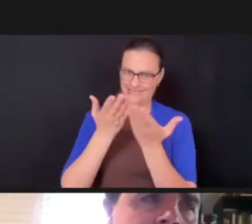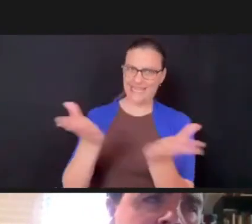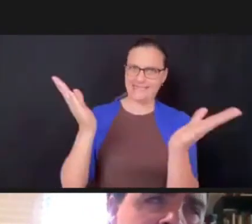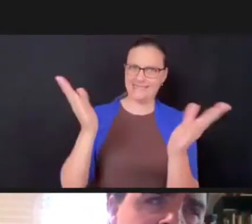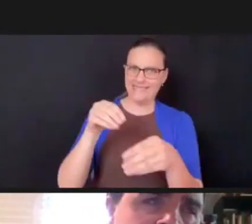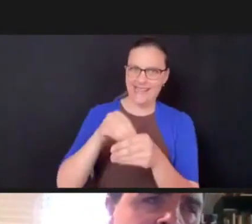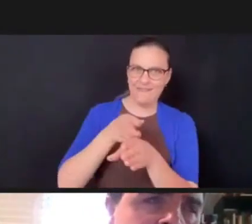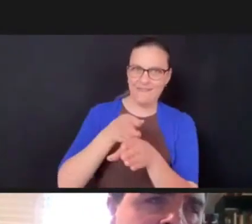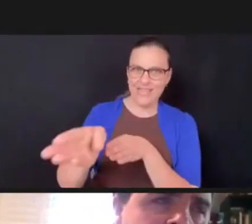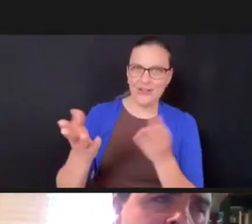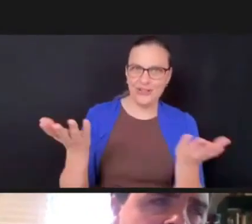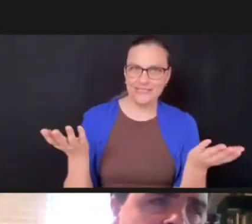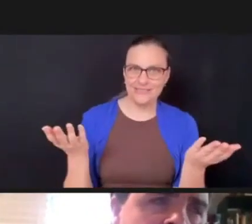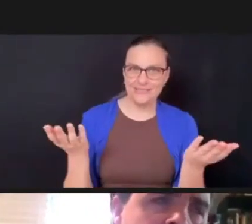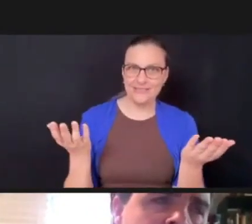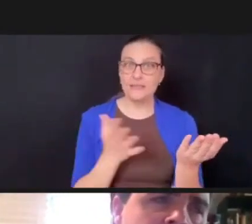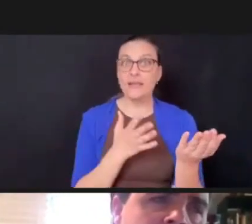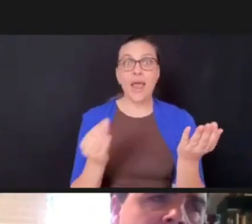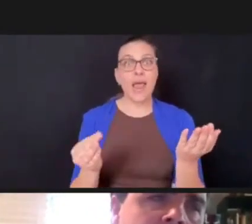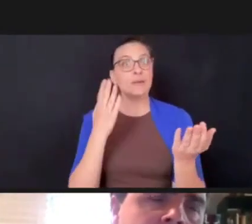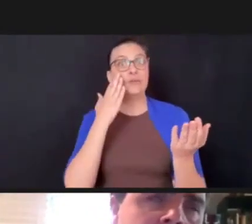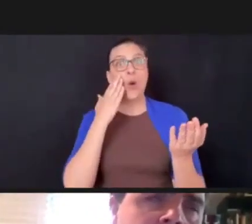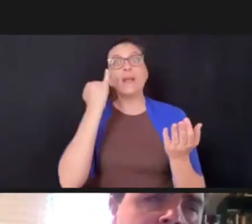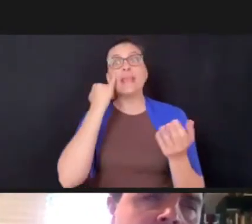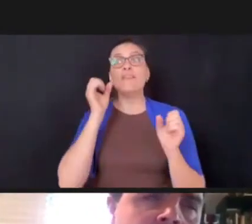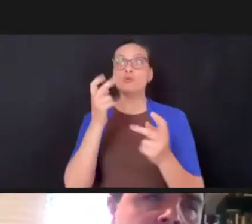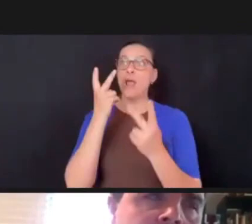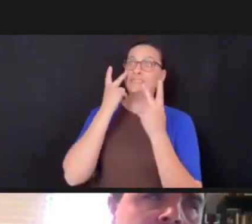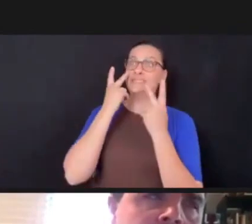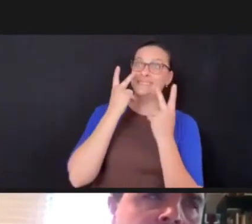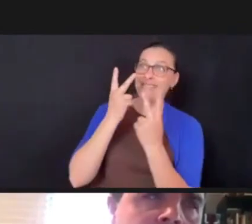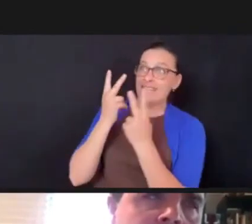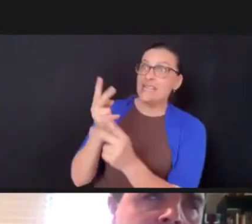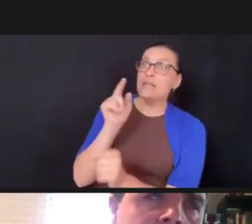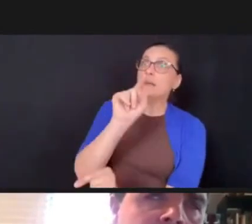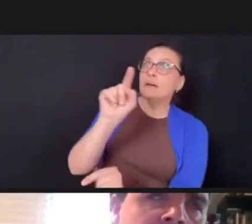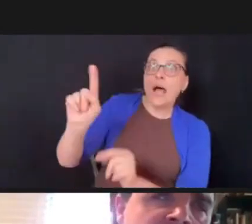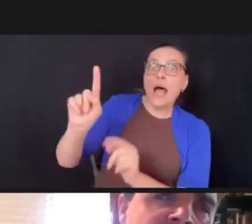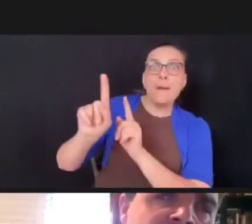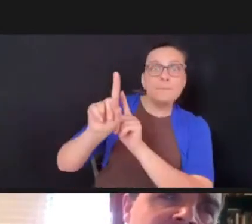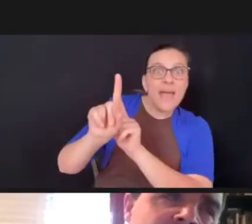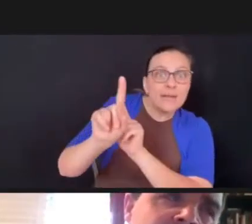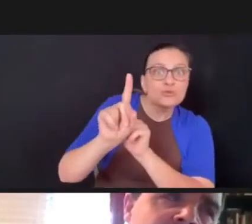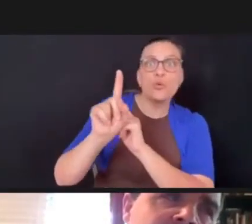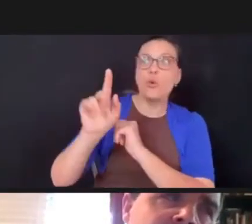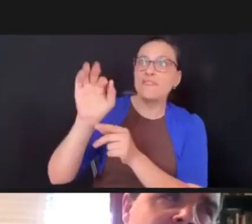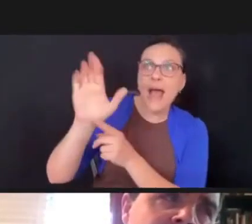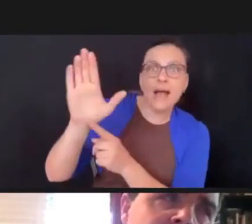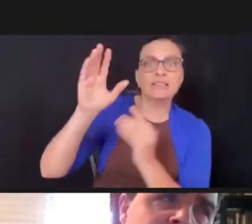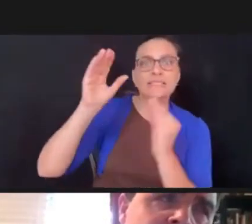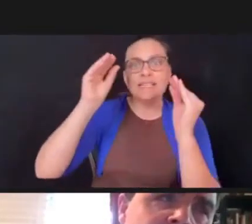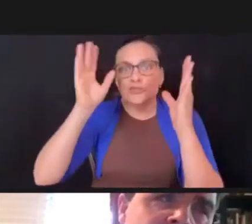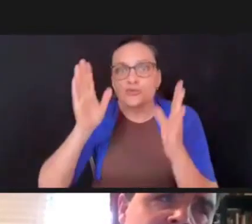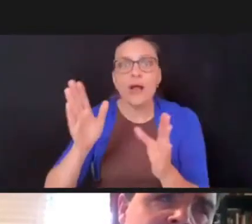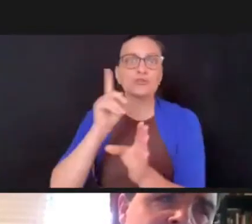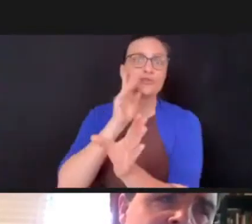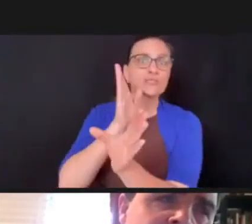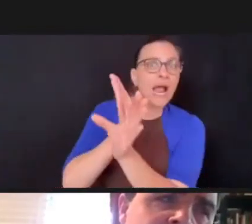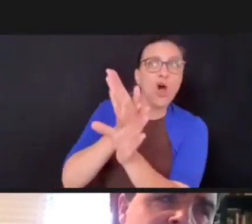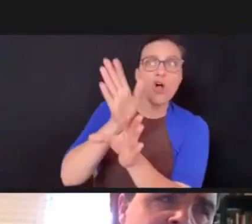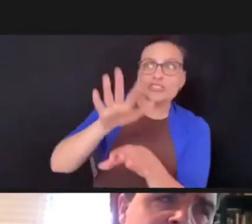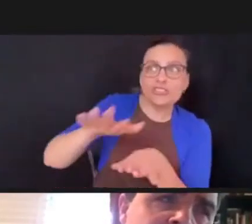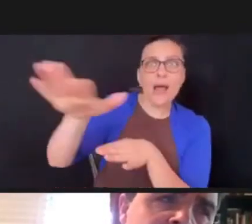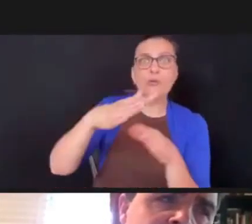And if you can see mentors or faculty or instructors or psychologists in the community who